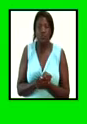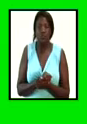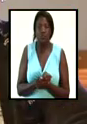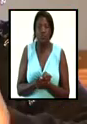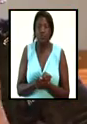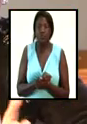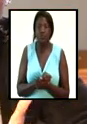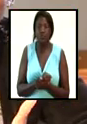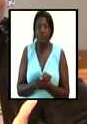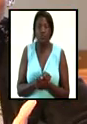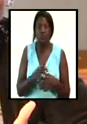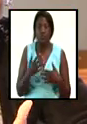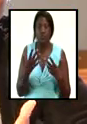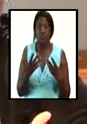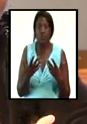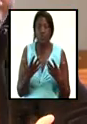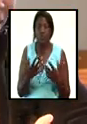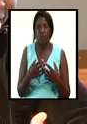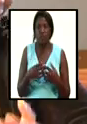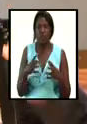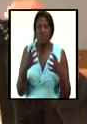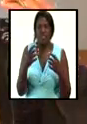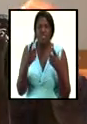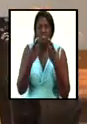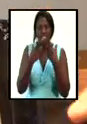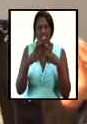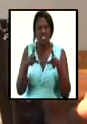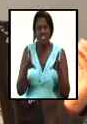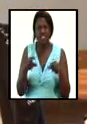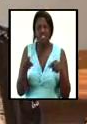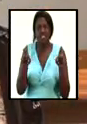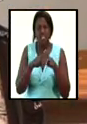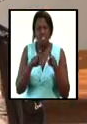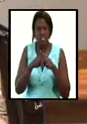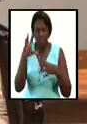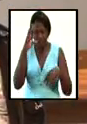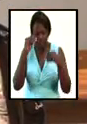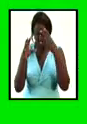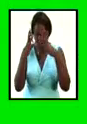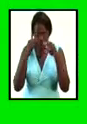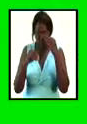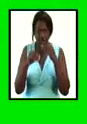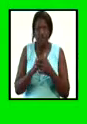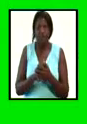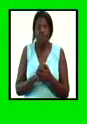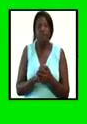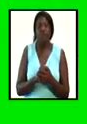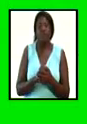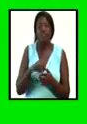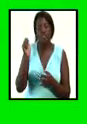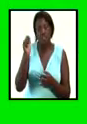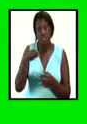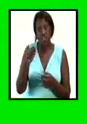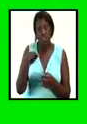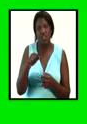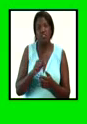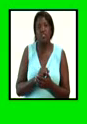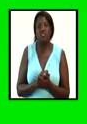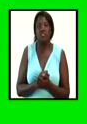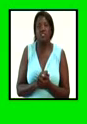fungi. Goodness, it's a language, but it still needs a lot of memorizing. You are right,